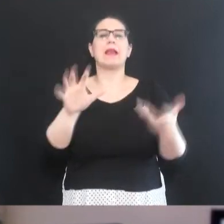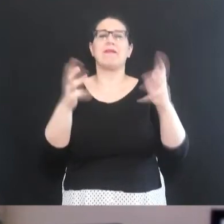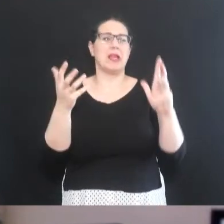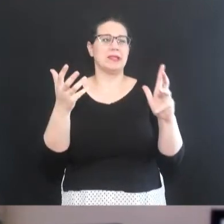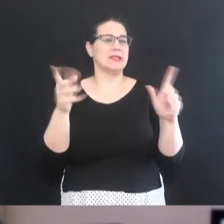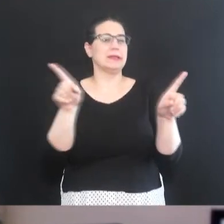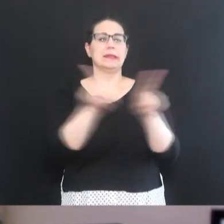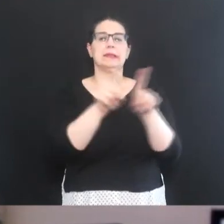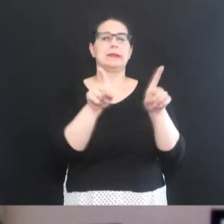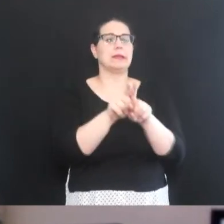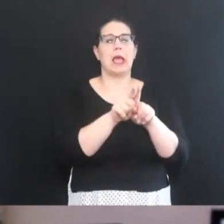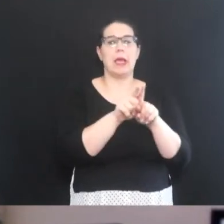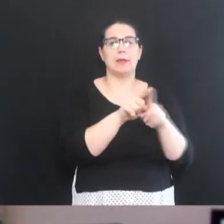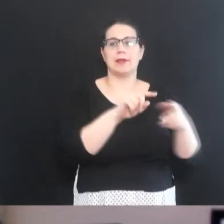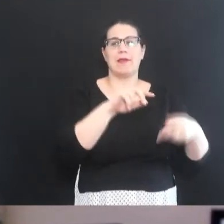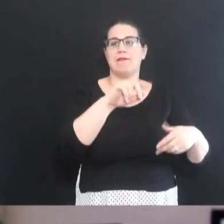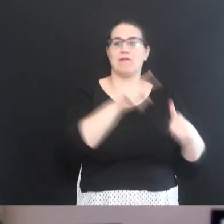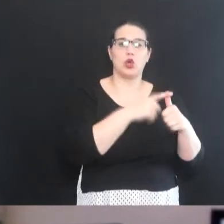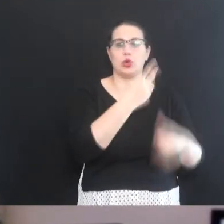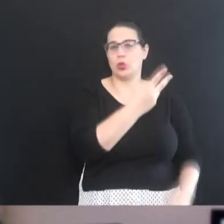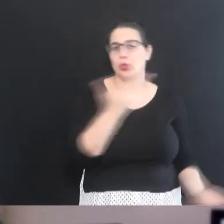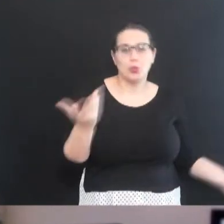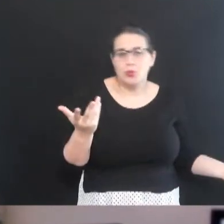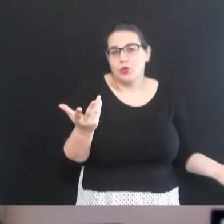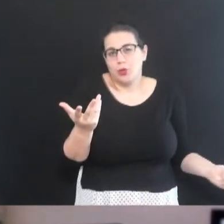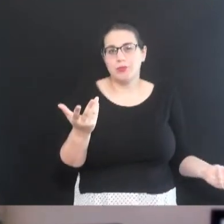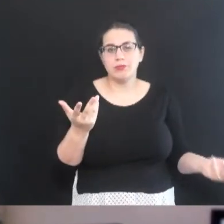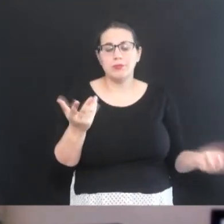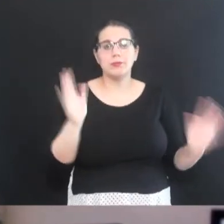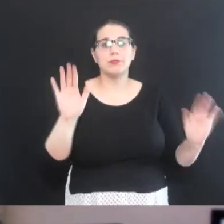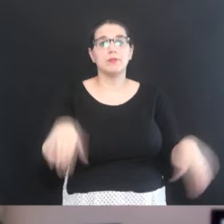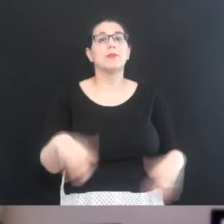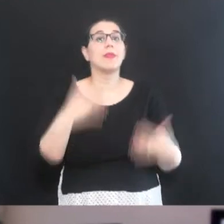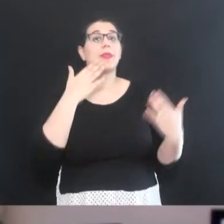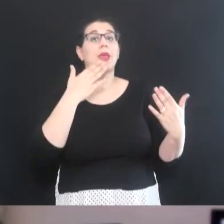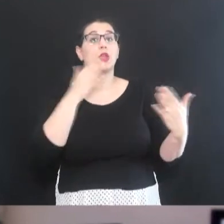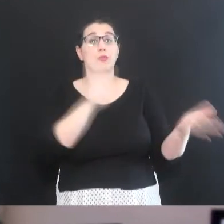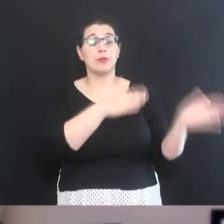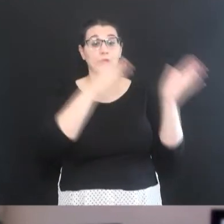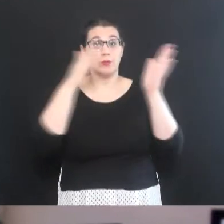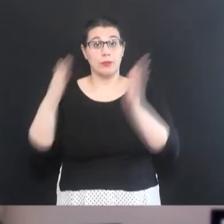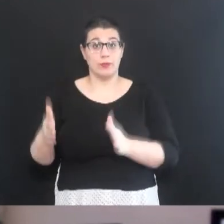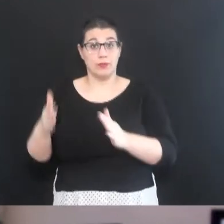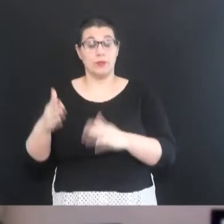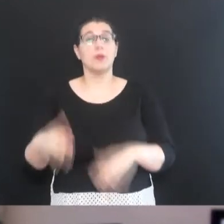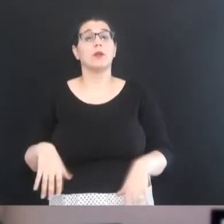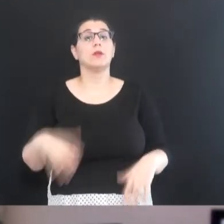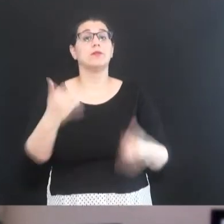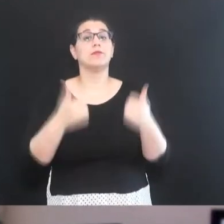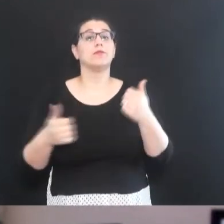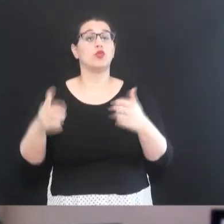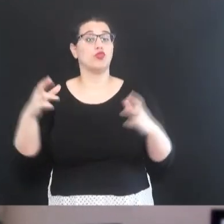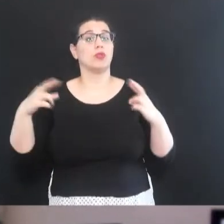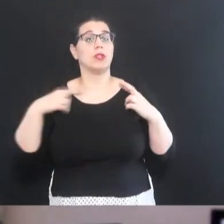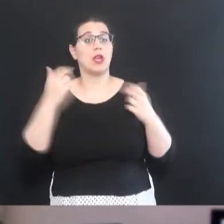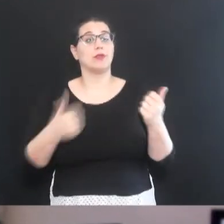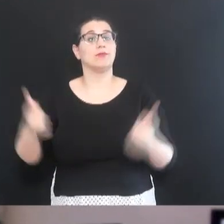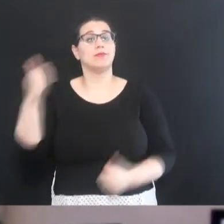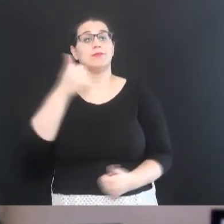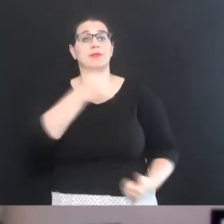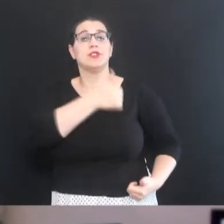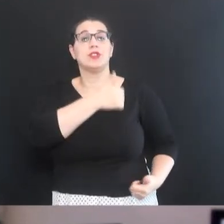the previous vaccinations. So thank you very much. Thank you, Dr. Marsh. Next, we'll go to retired Major General Jim Hoyer, the director of our